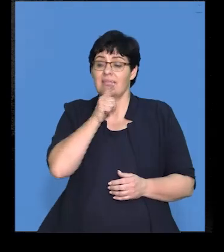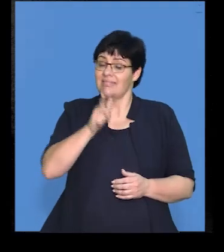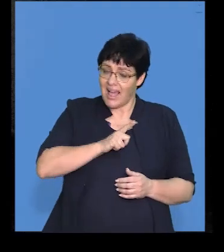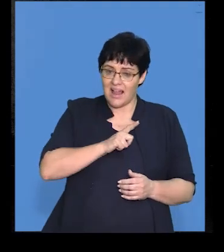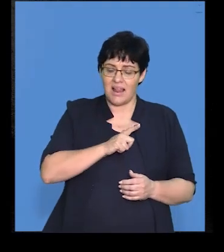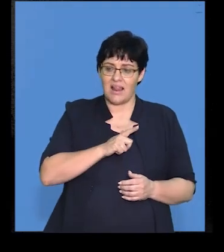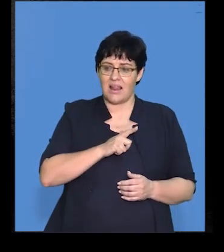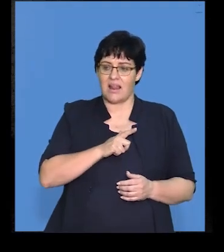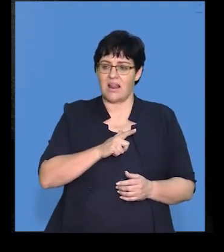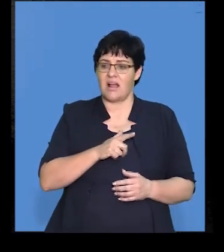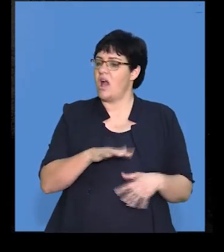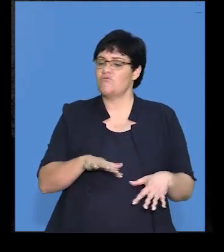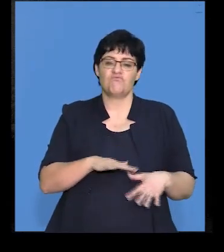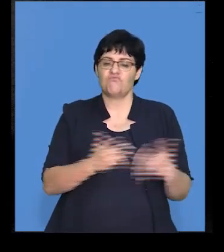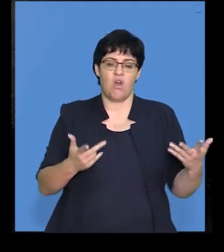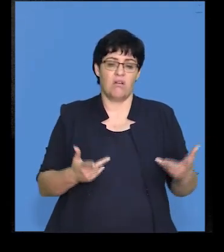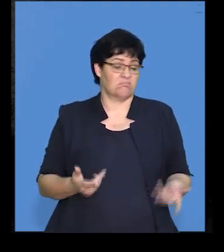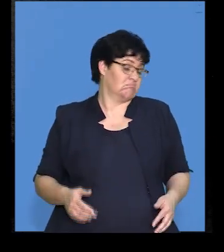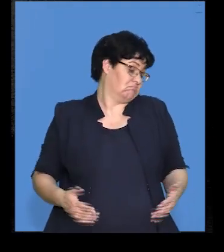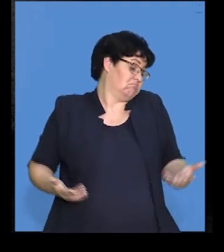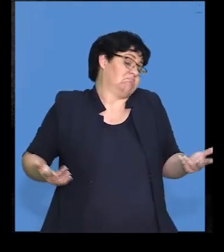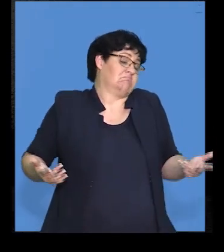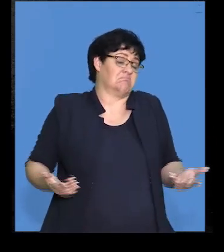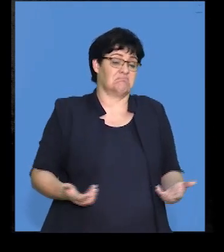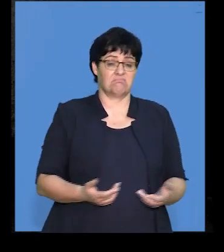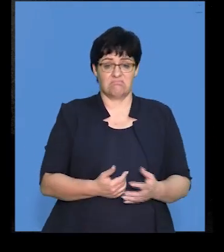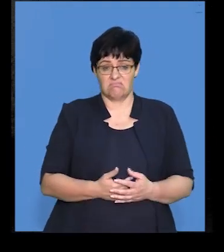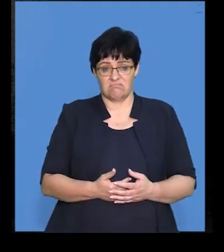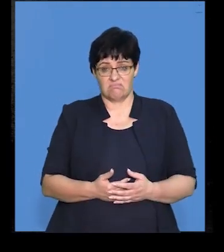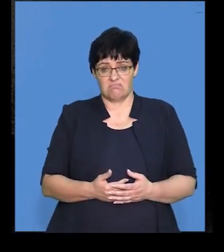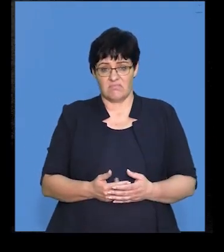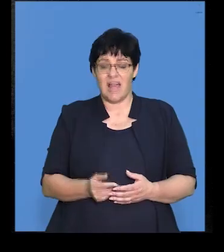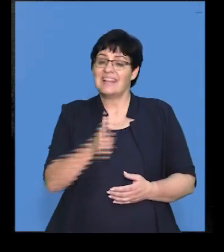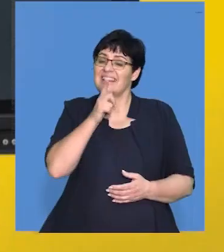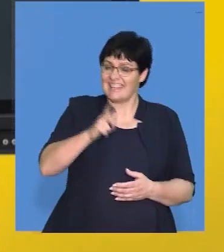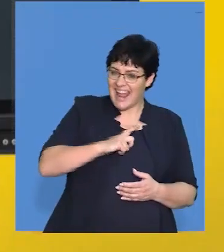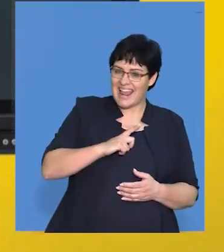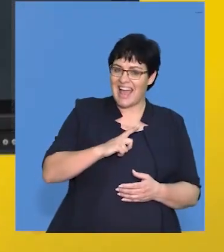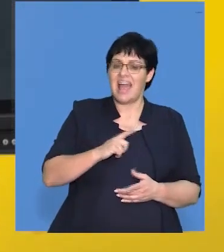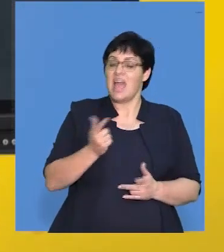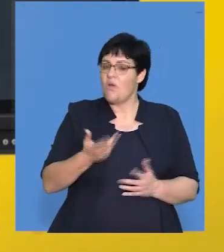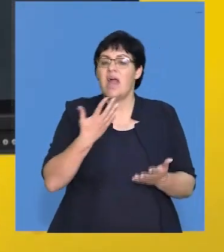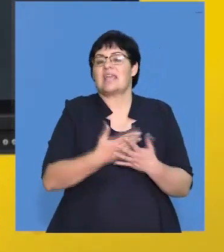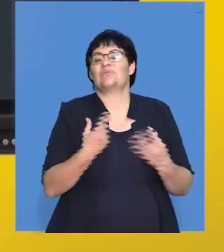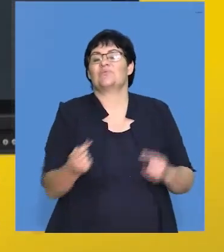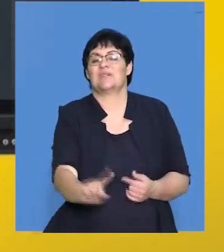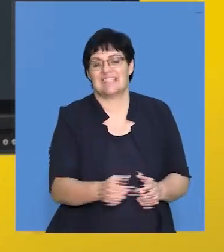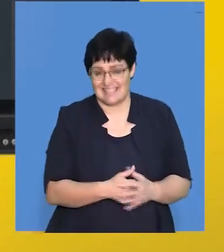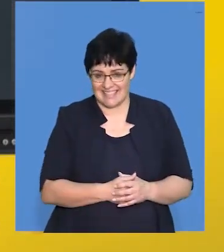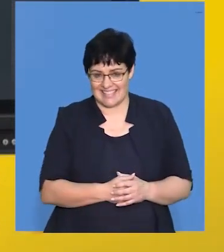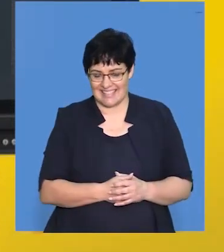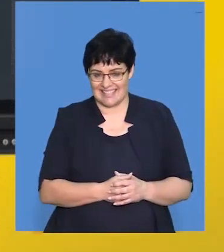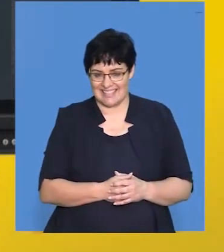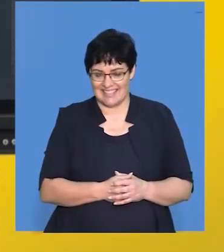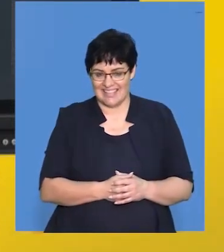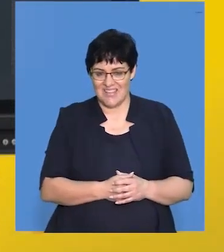us non-committal shrug. Do you see this is where they're giving a clue of what he could do?